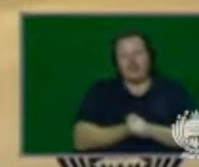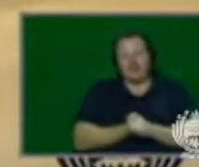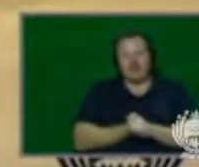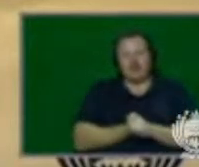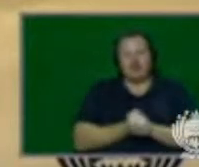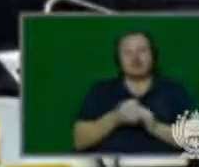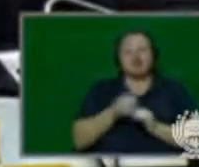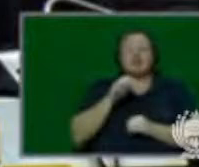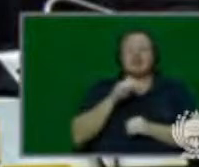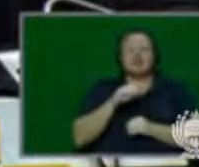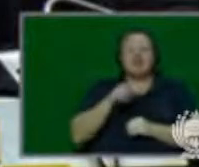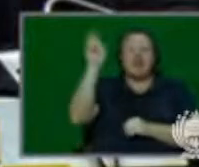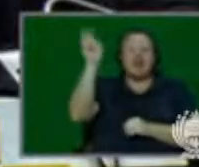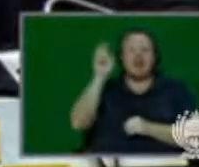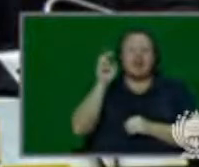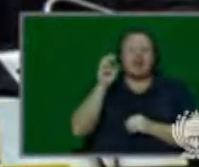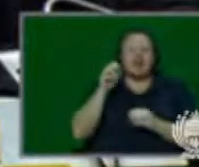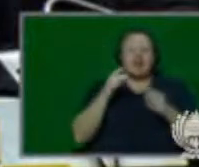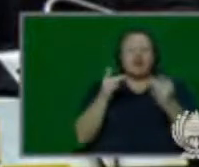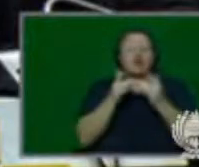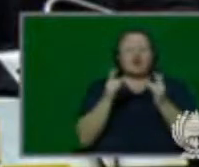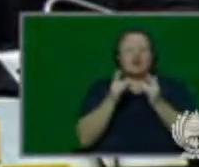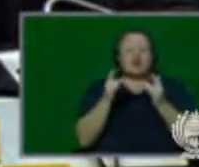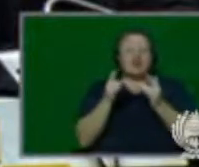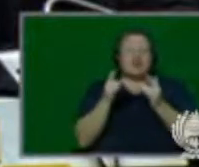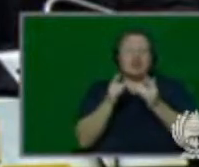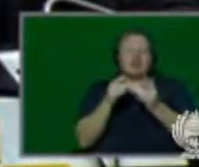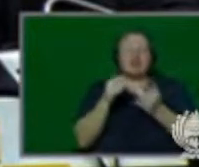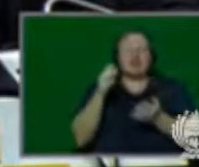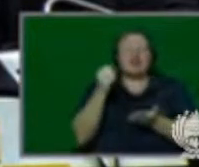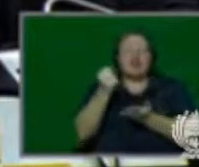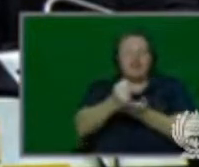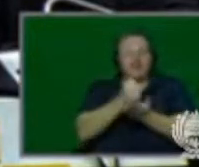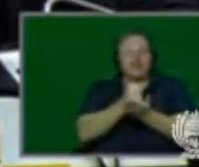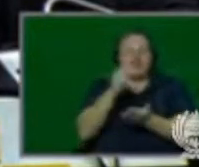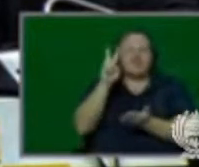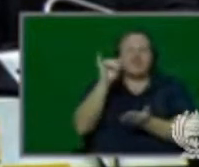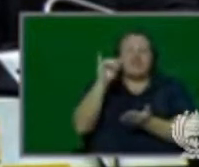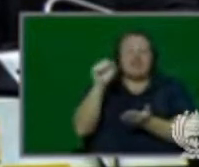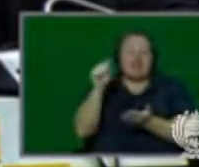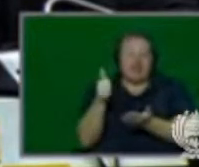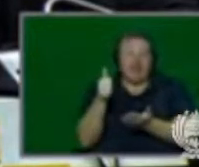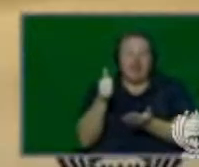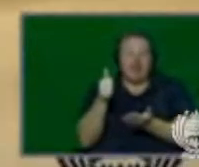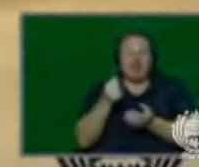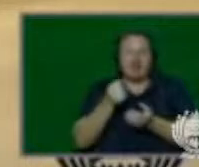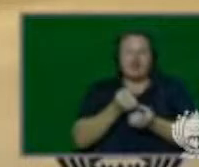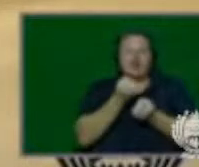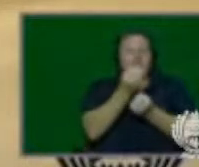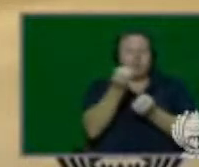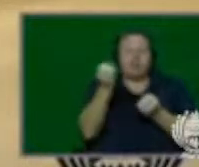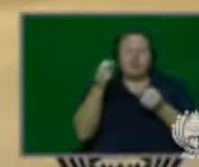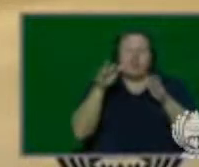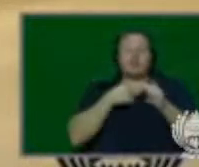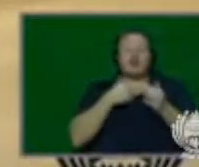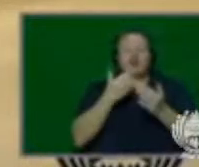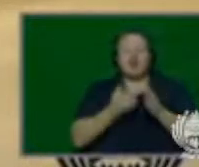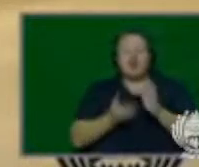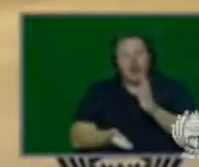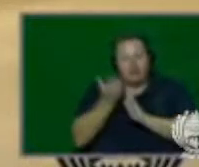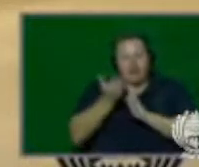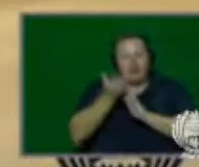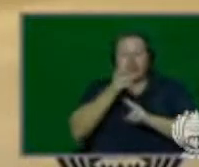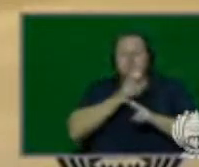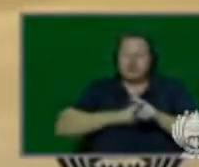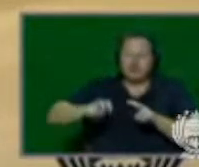E-visas for travelers from 34 countries have been introduced to significantly boost tourism. The Trusted Employer